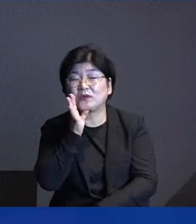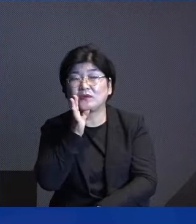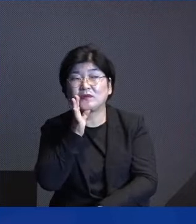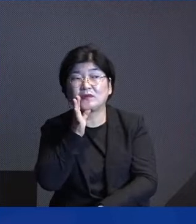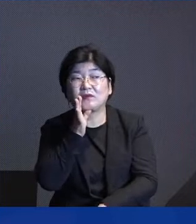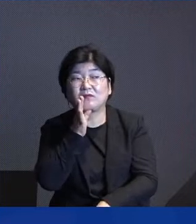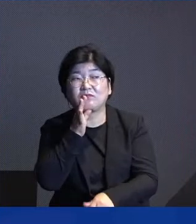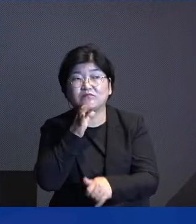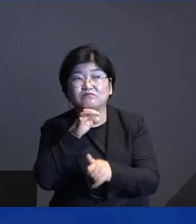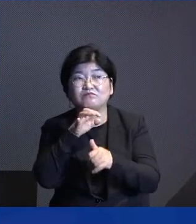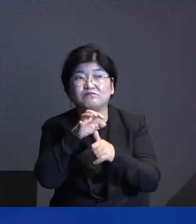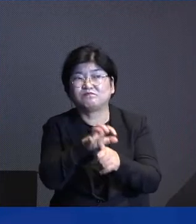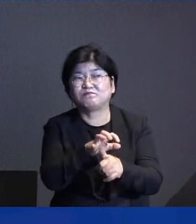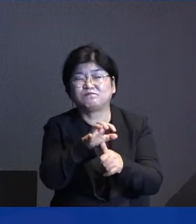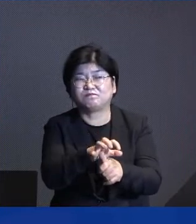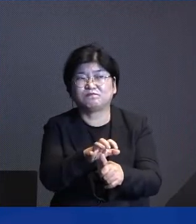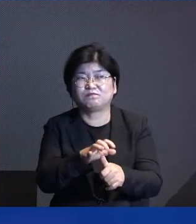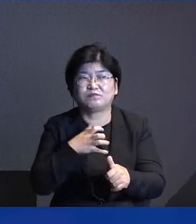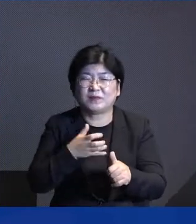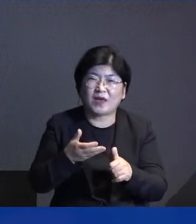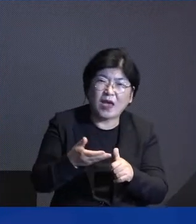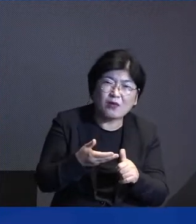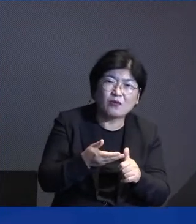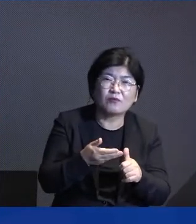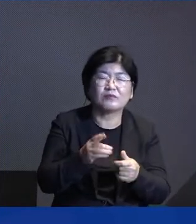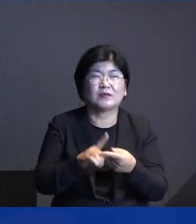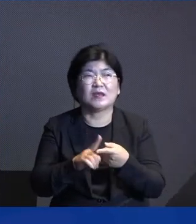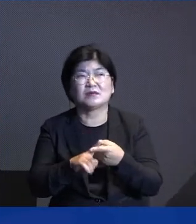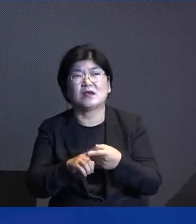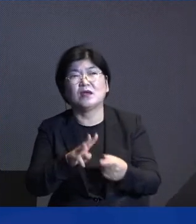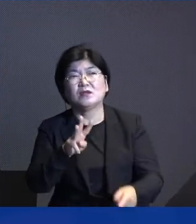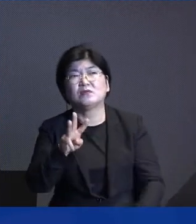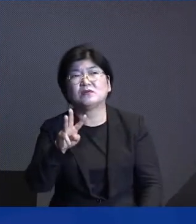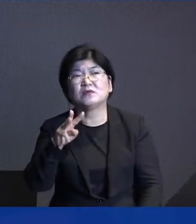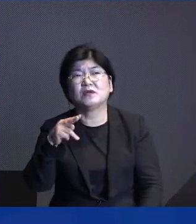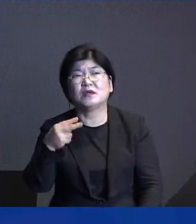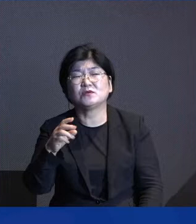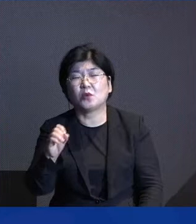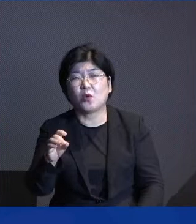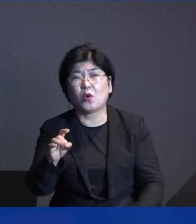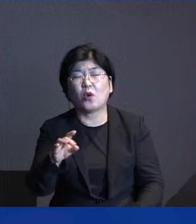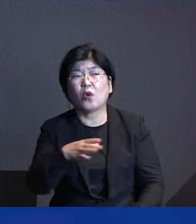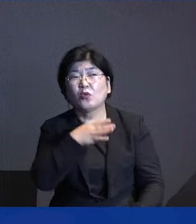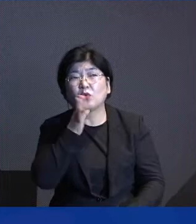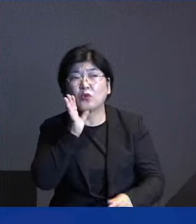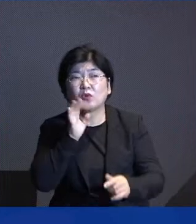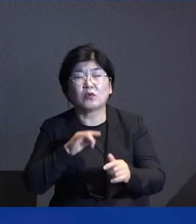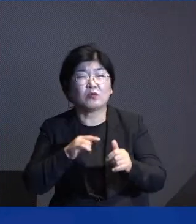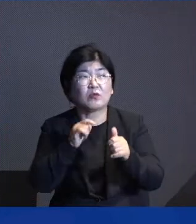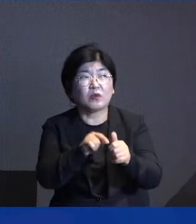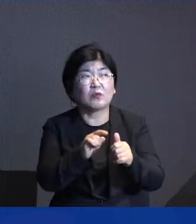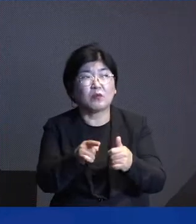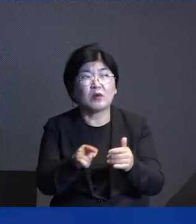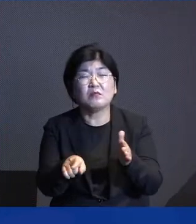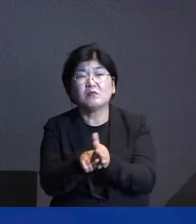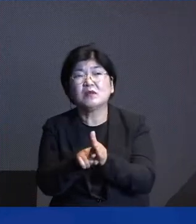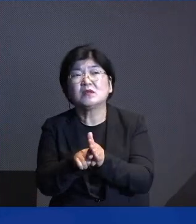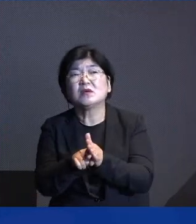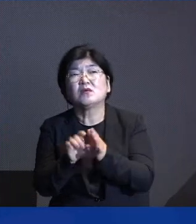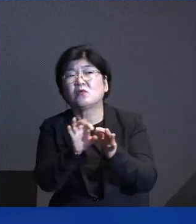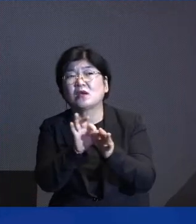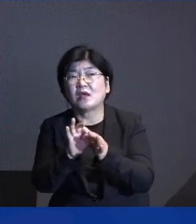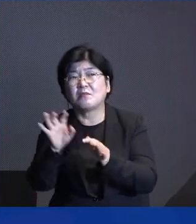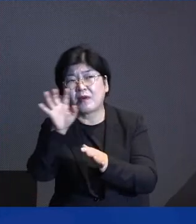it's a single or repeated act or lack of appropriate action where there is a relationship, expectation of trust.